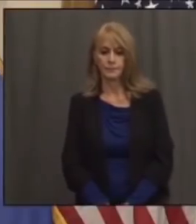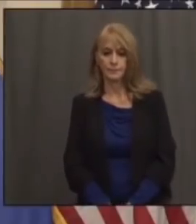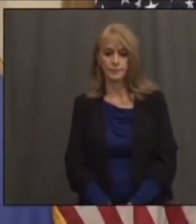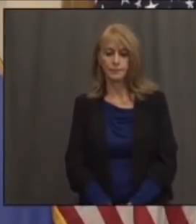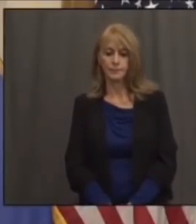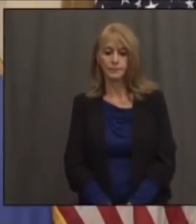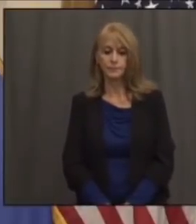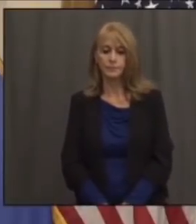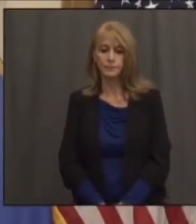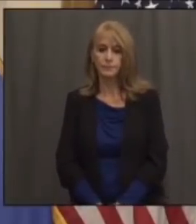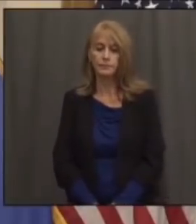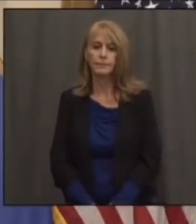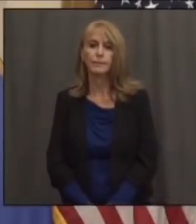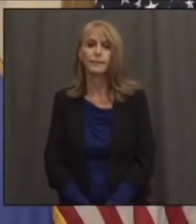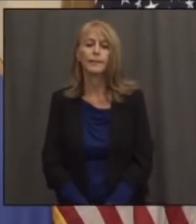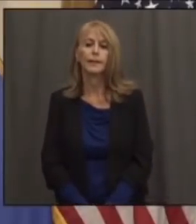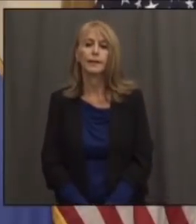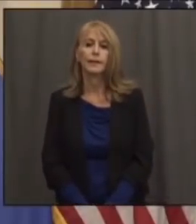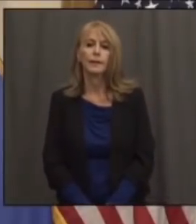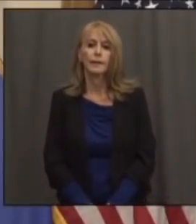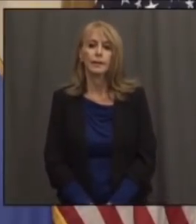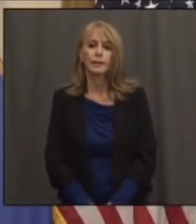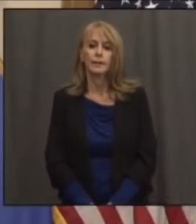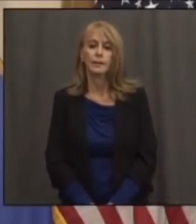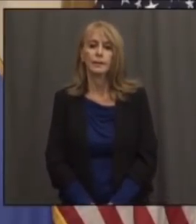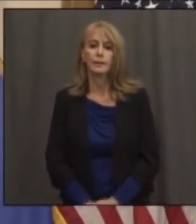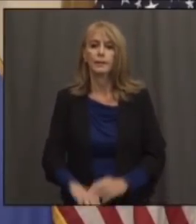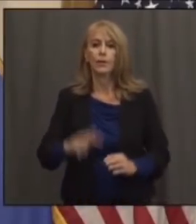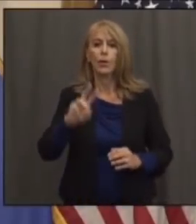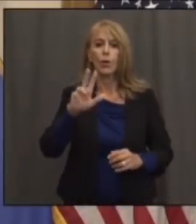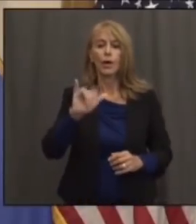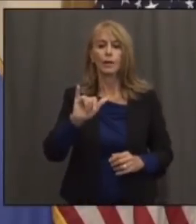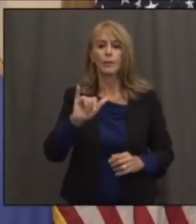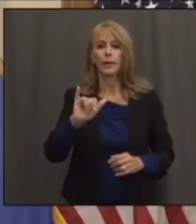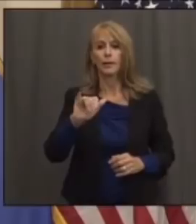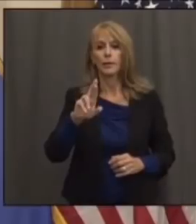Thank you. The Waterbury Republican American.